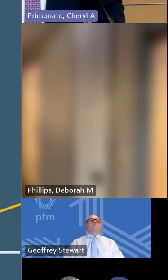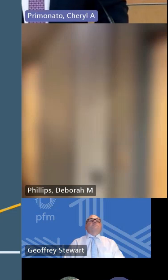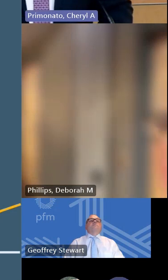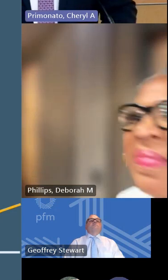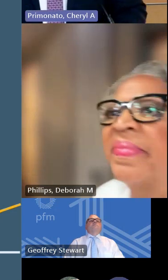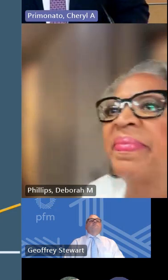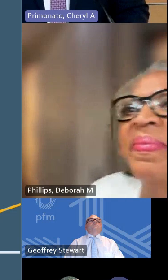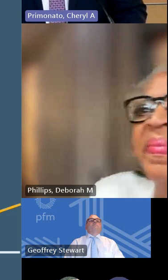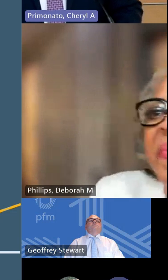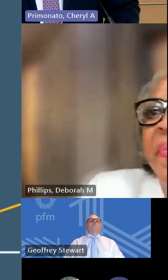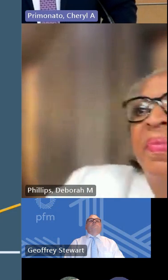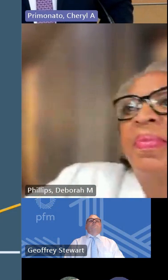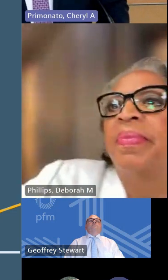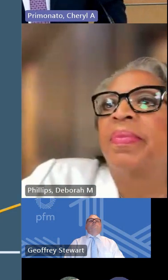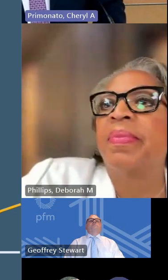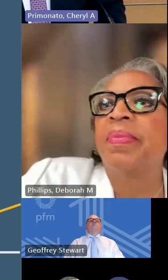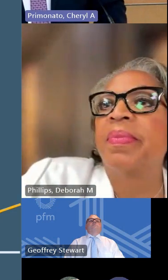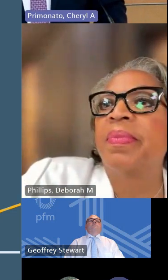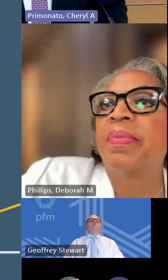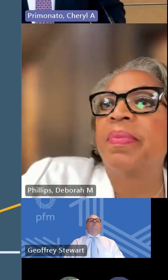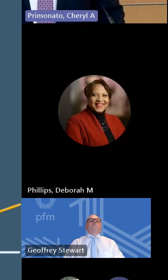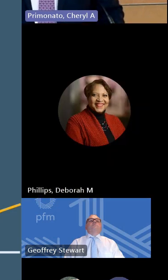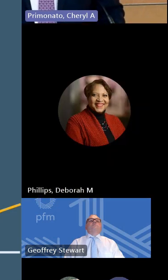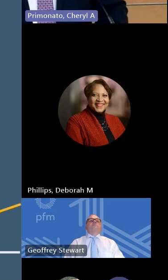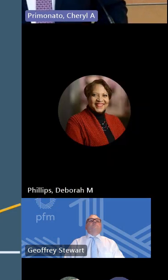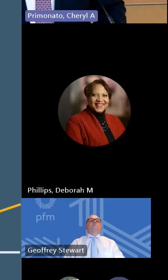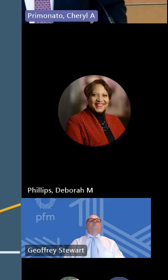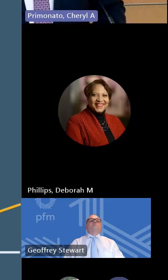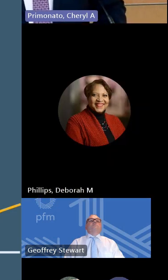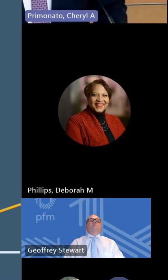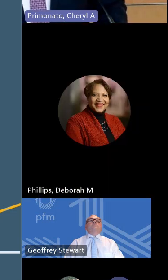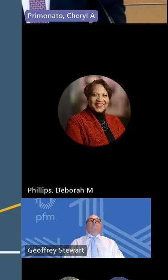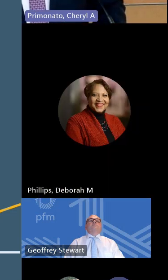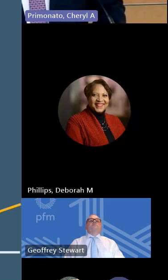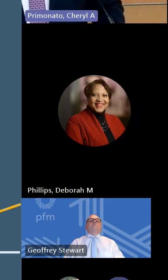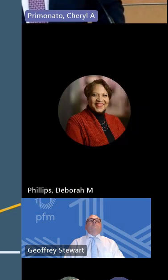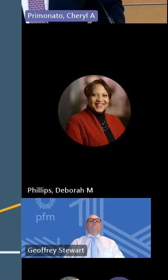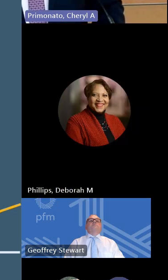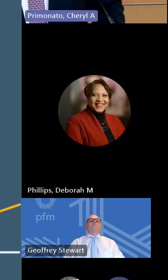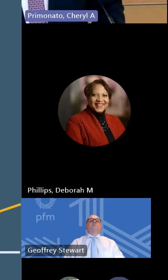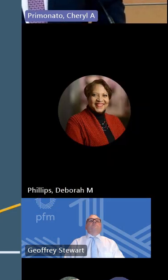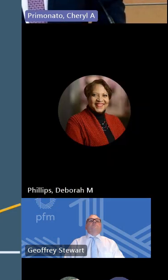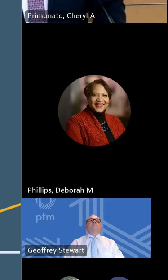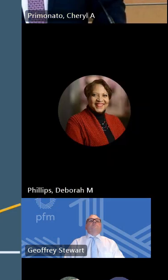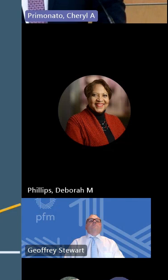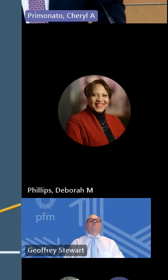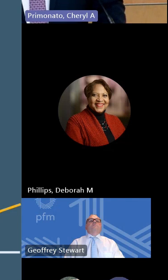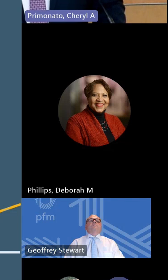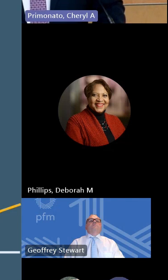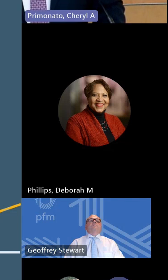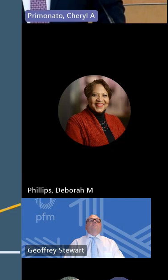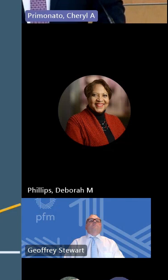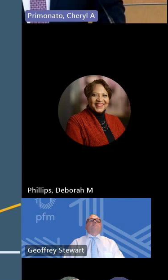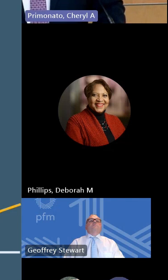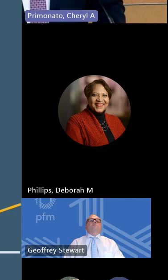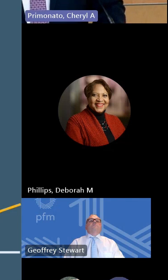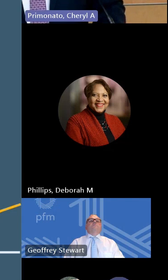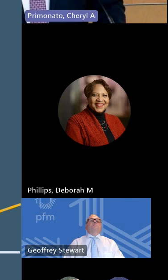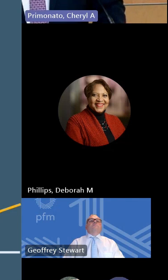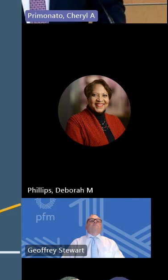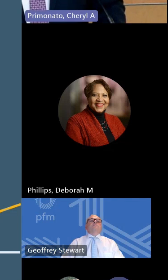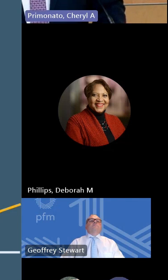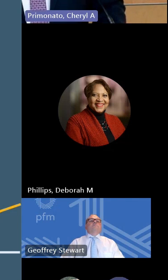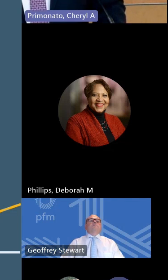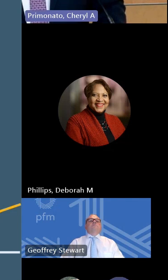10 inbound trips and 12 outbound trips that will either start or end at Harmer Park and Ride. And we'll be establishing a